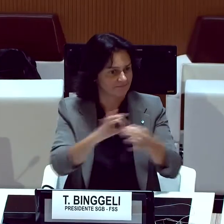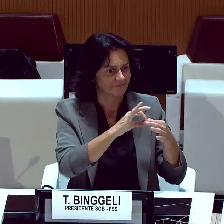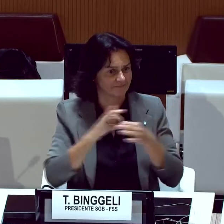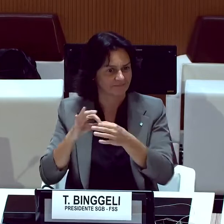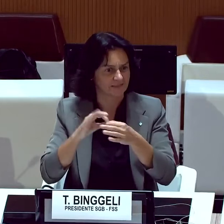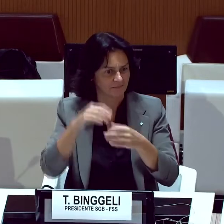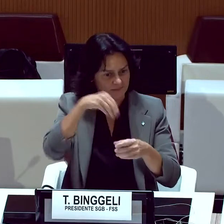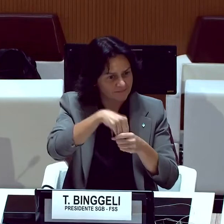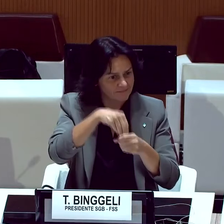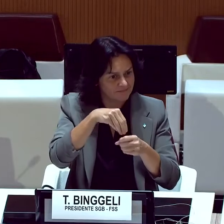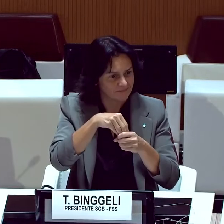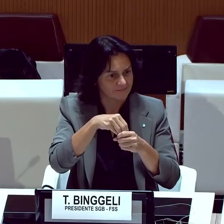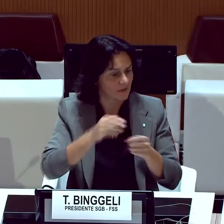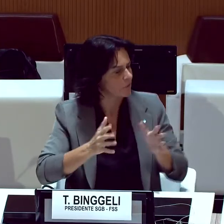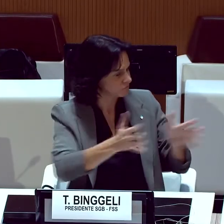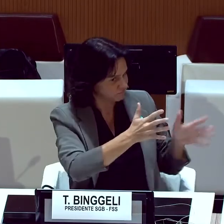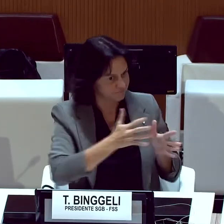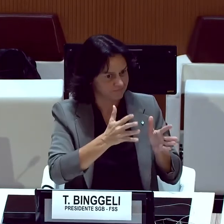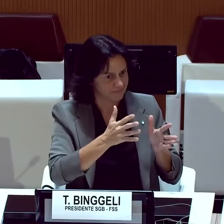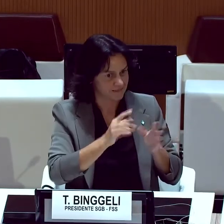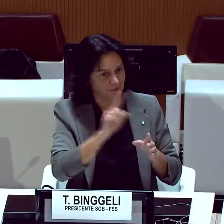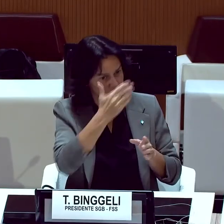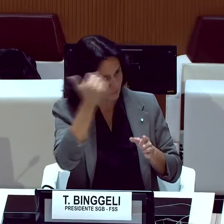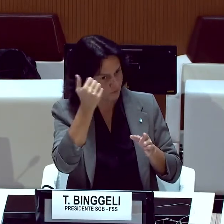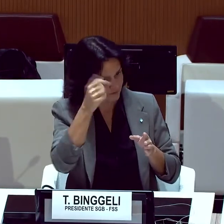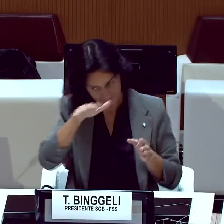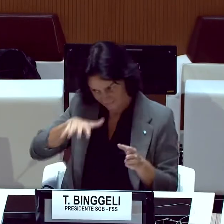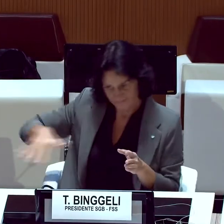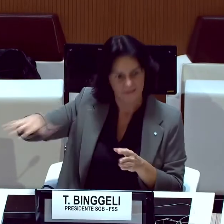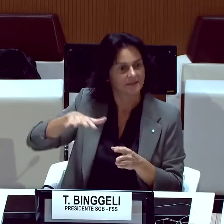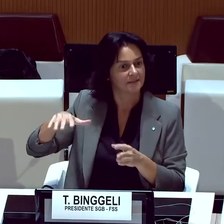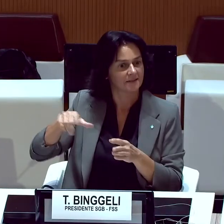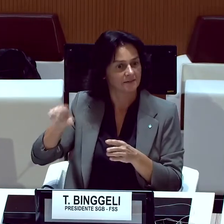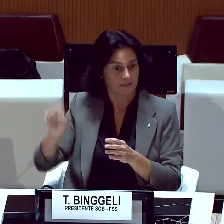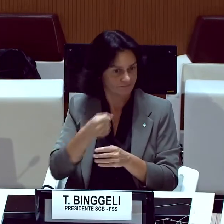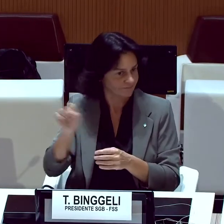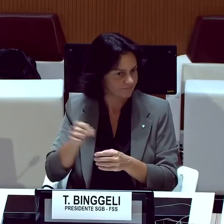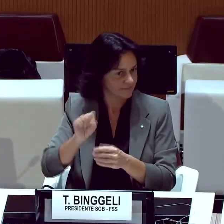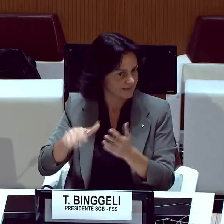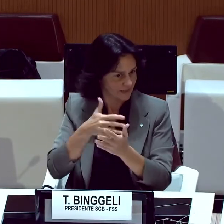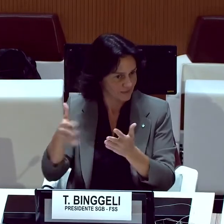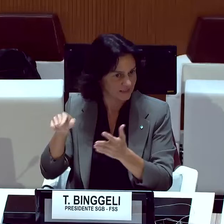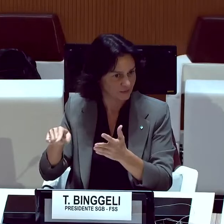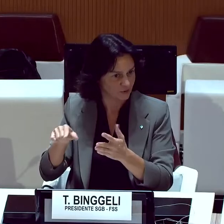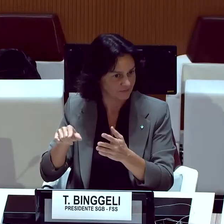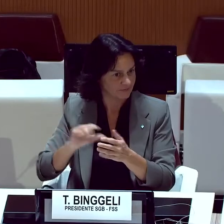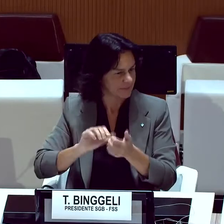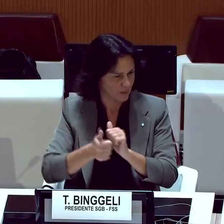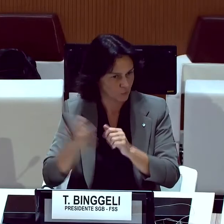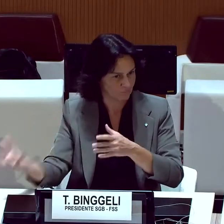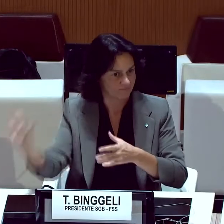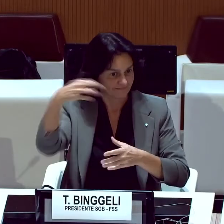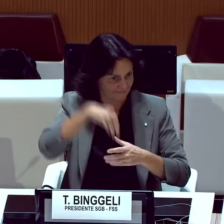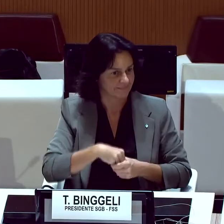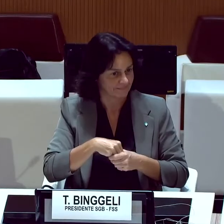As we recognize, sign language unites us, and we've had some idea about how that is done